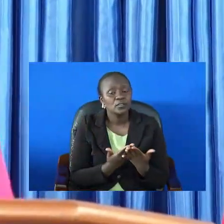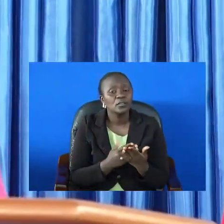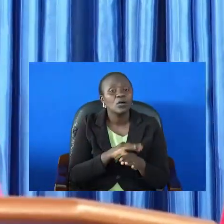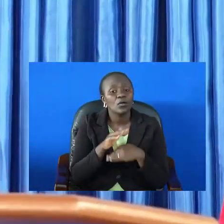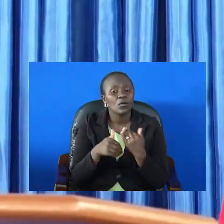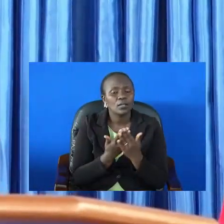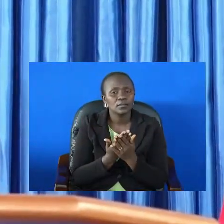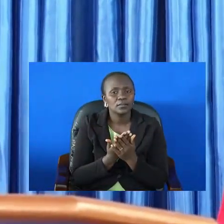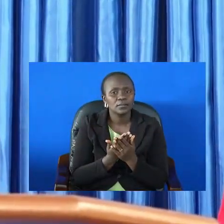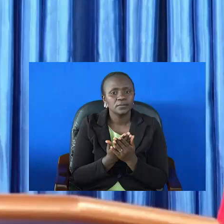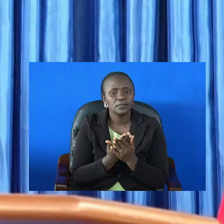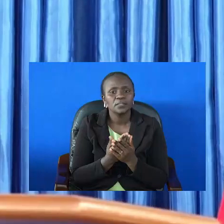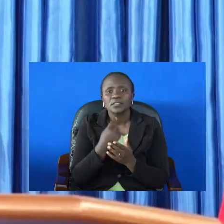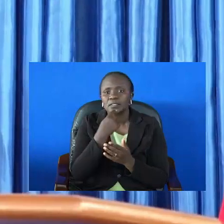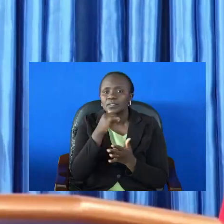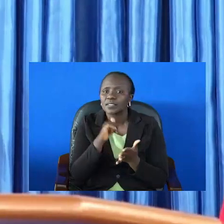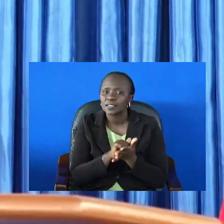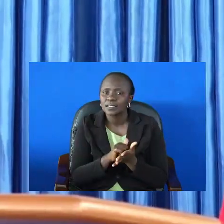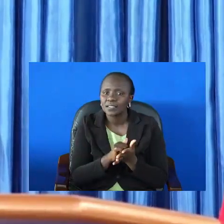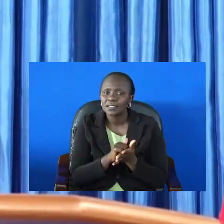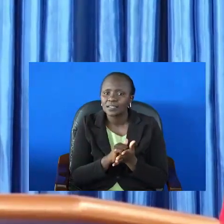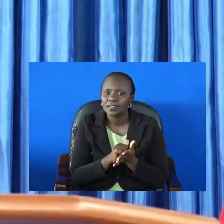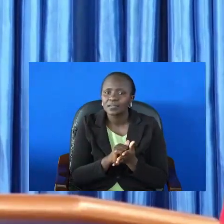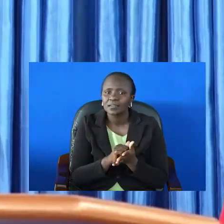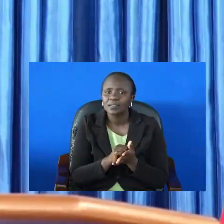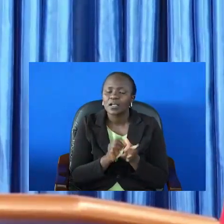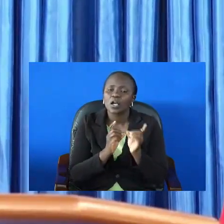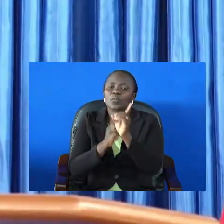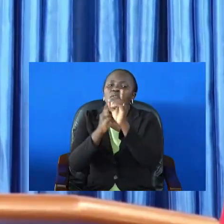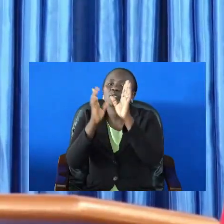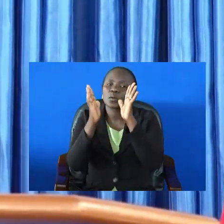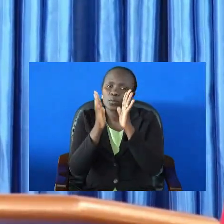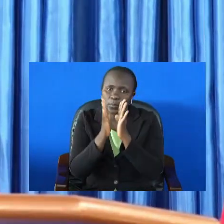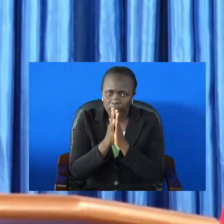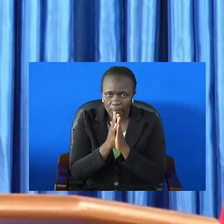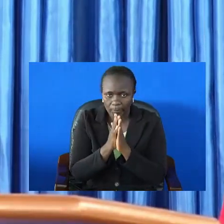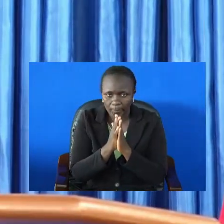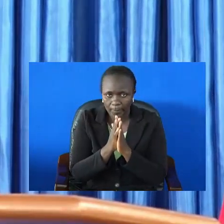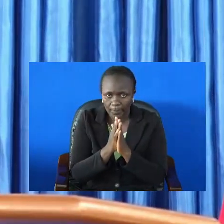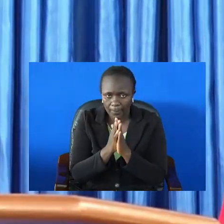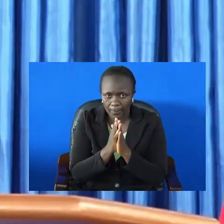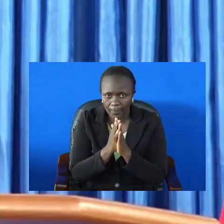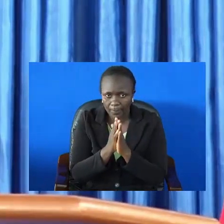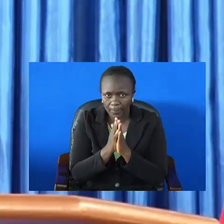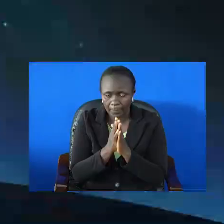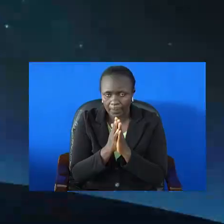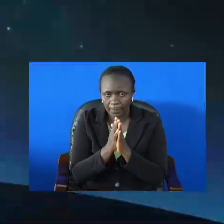kuwakaribisheni nyote so that we may recite the Apostles' Creed.